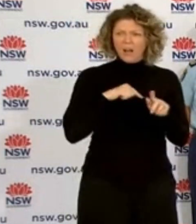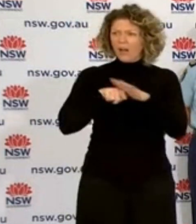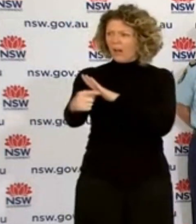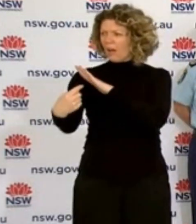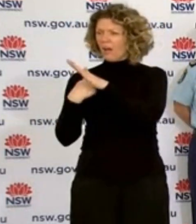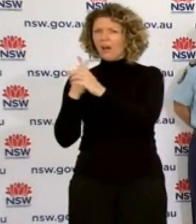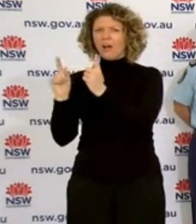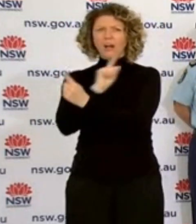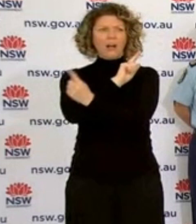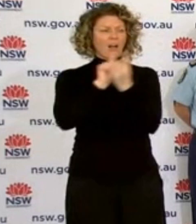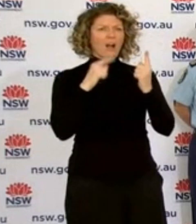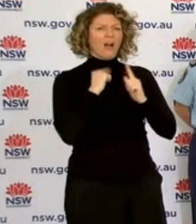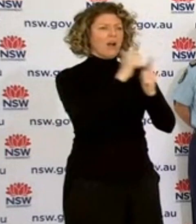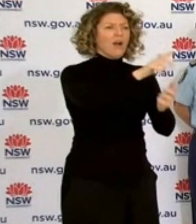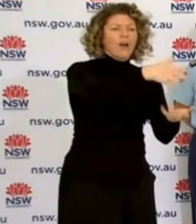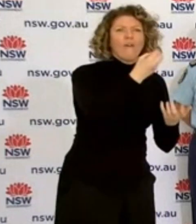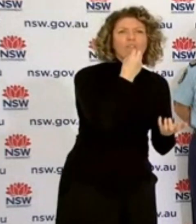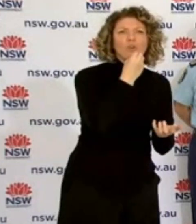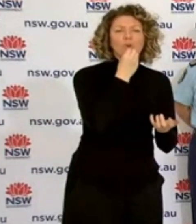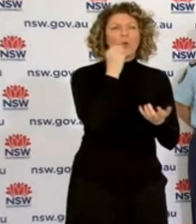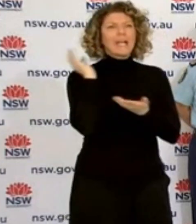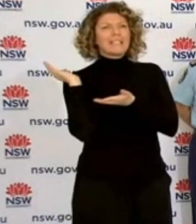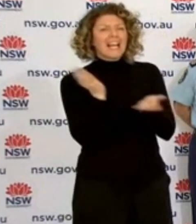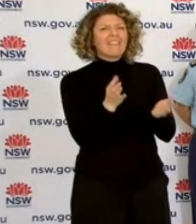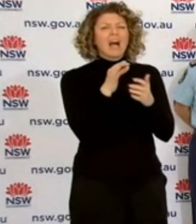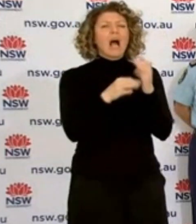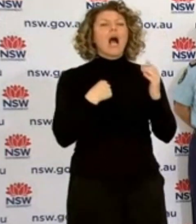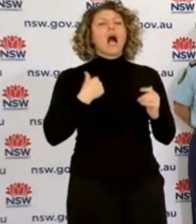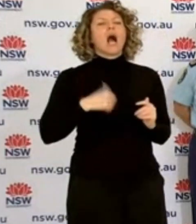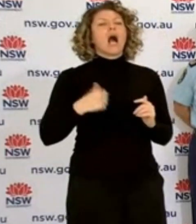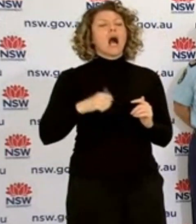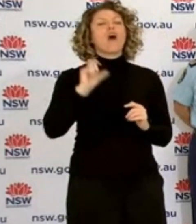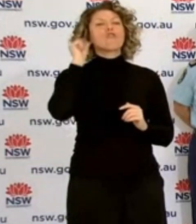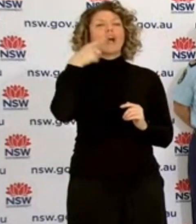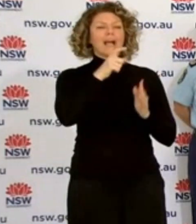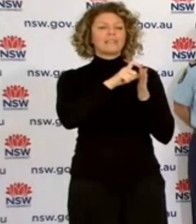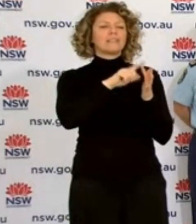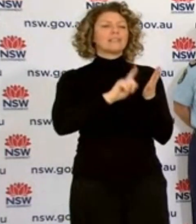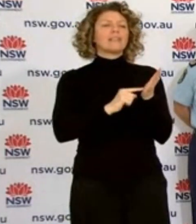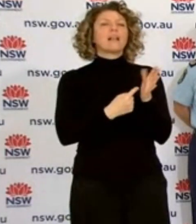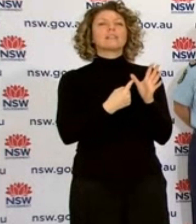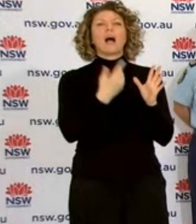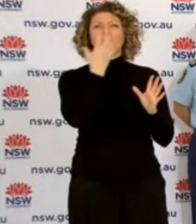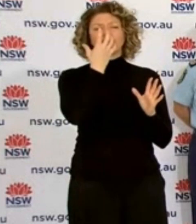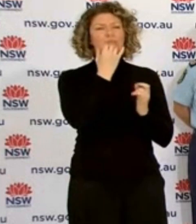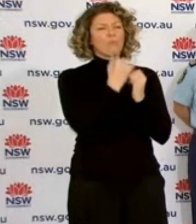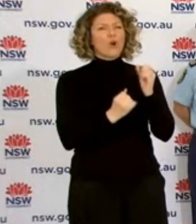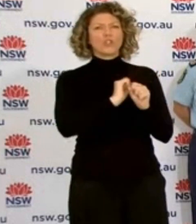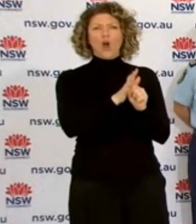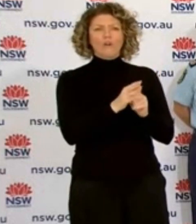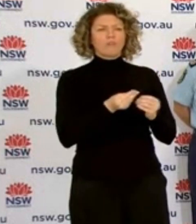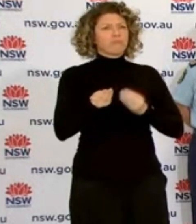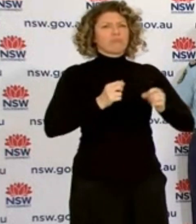access certain groceries, how do you survive. So we've had learnings about Delta that is much more transmissible than the previous